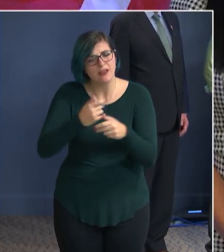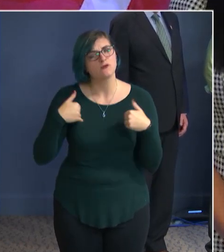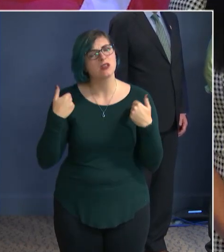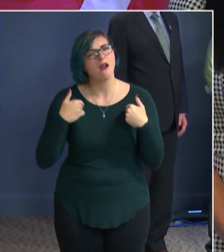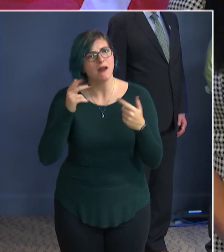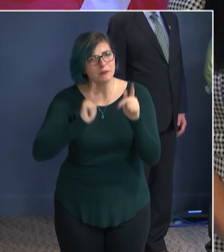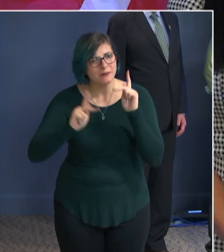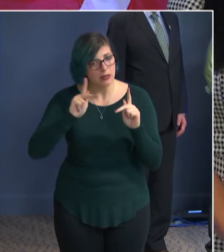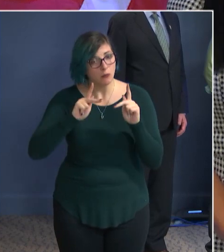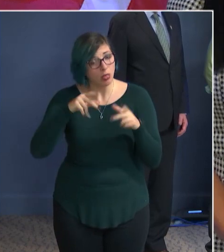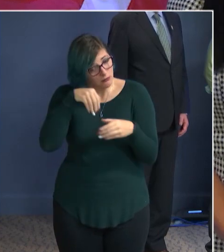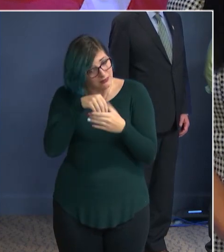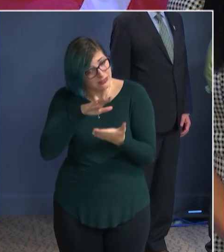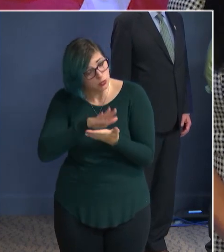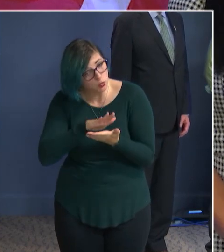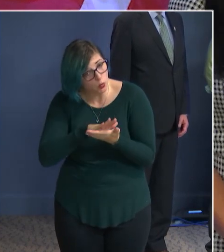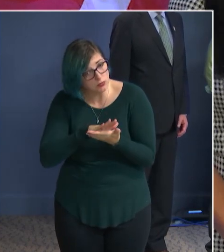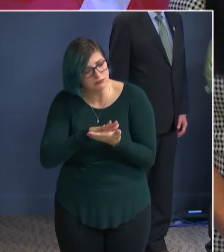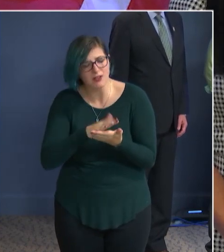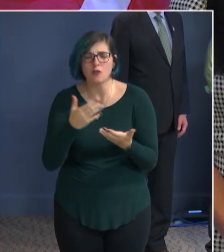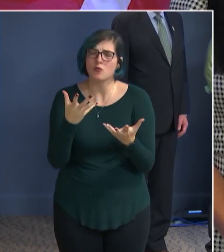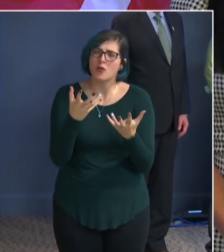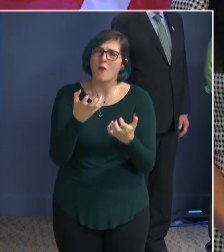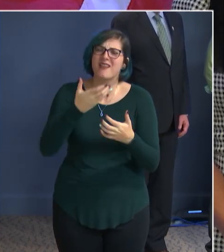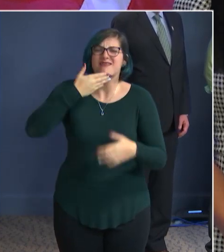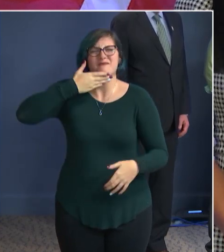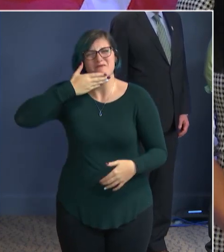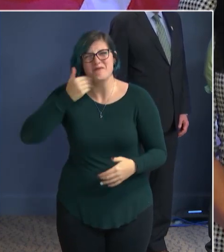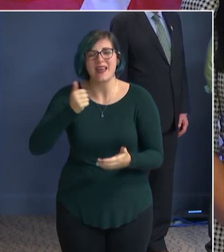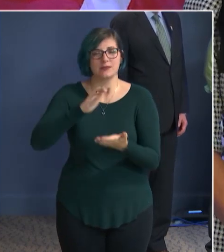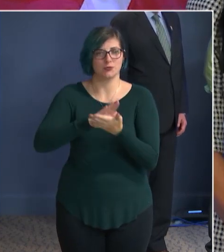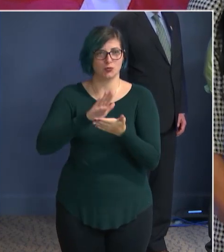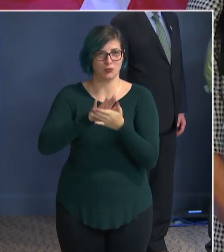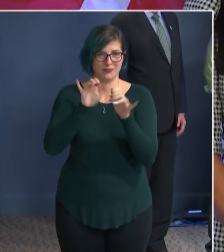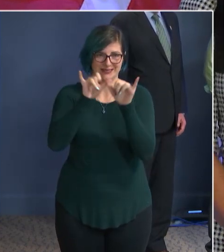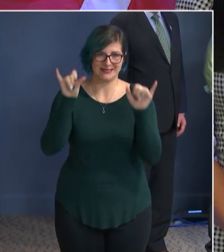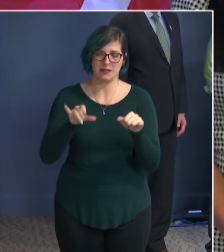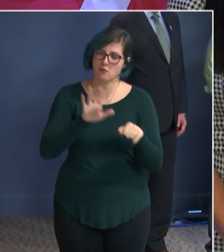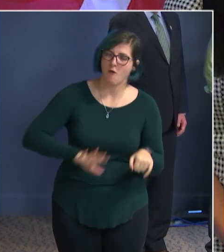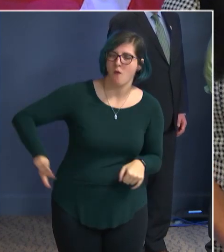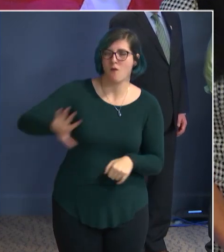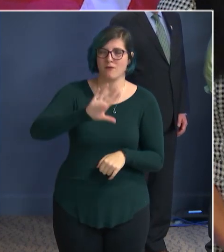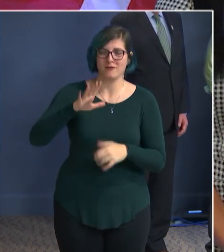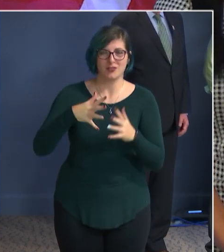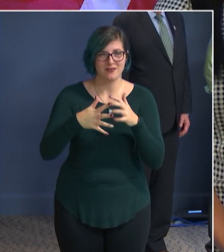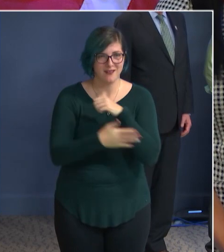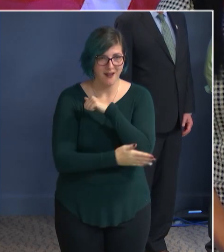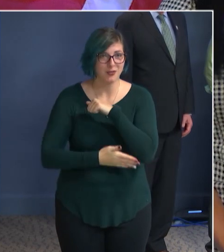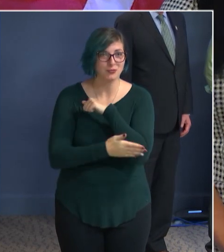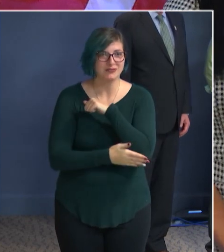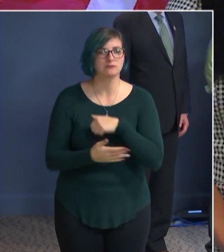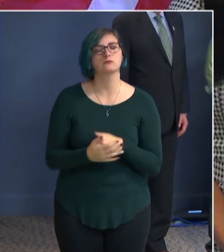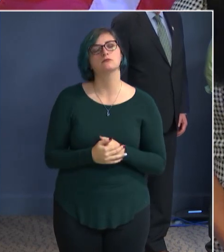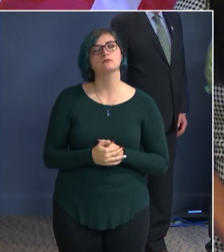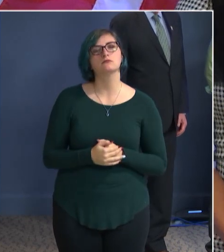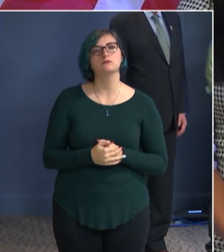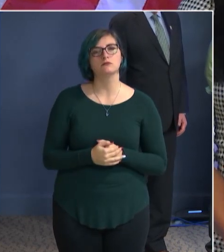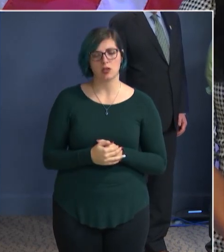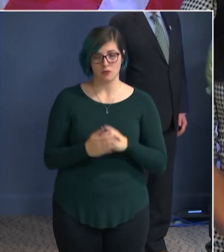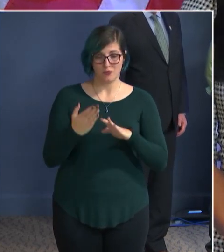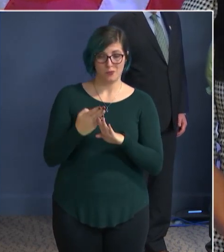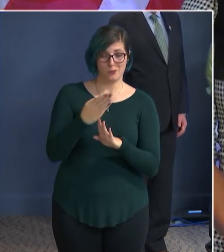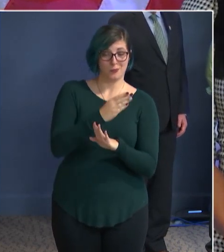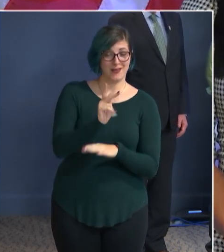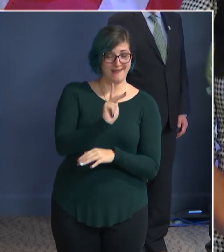sure we have the best school system in the nation, building on the progress that we have made with pre-K.